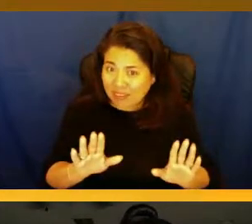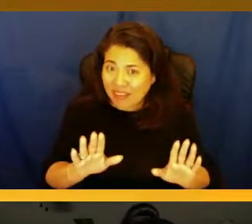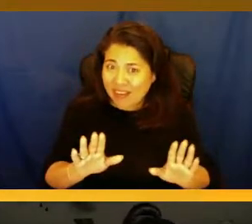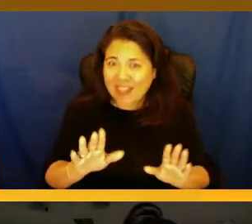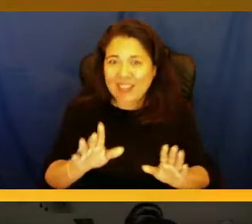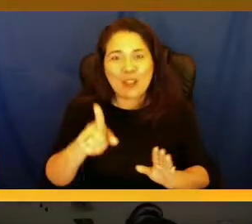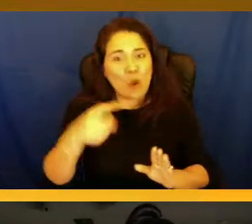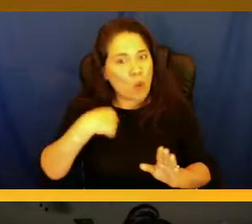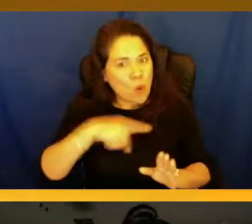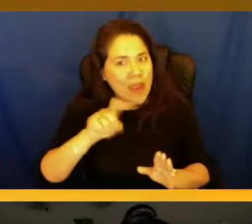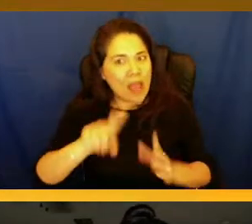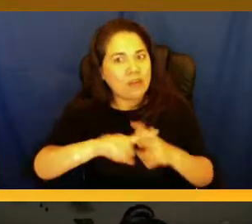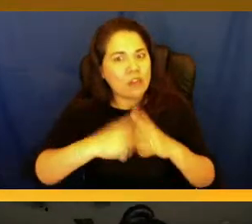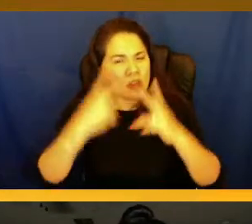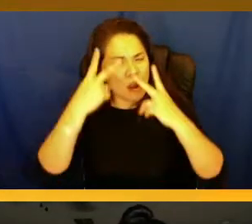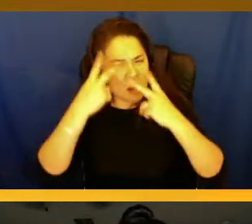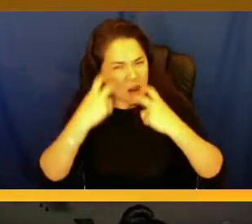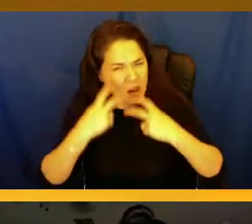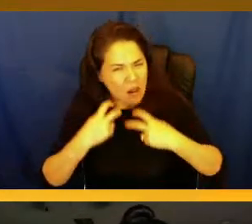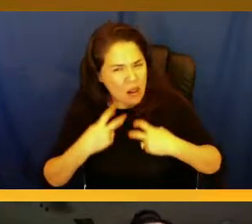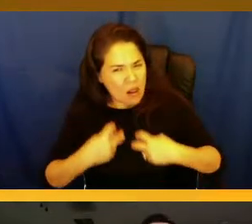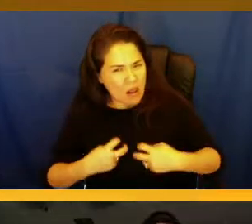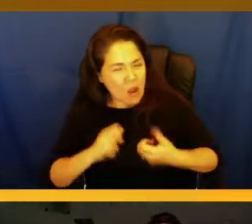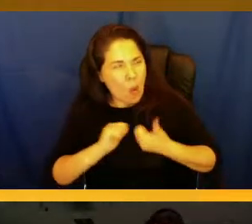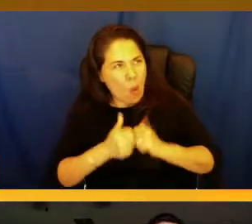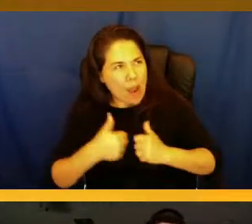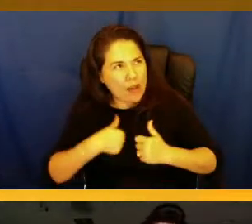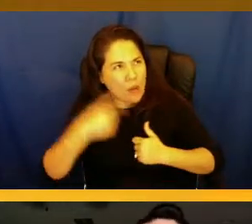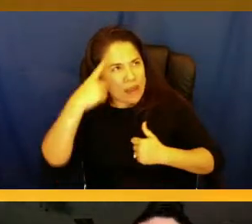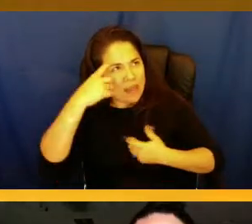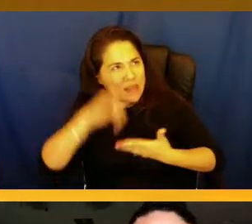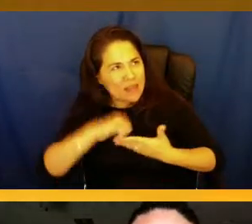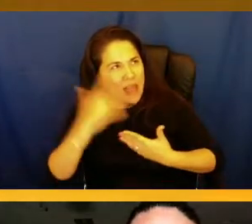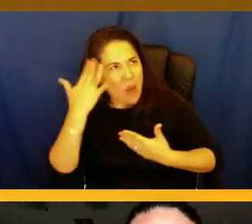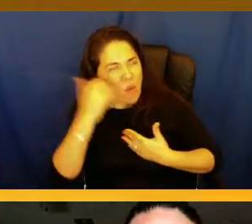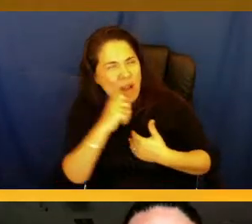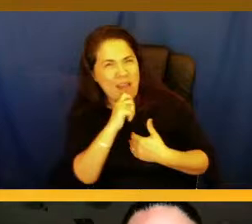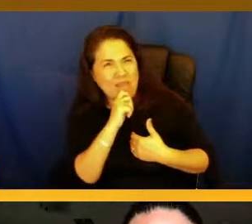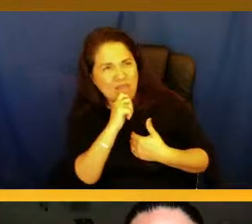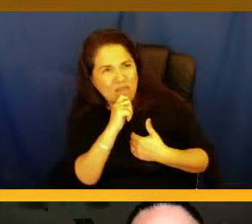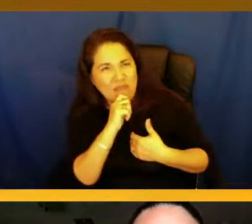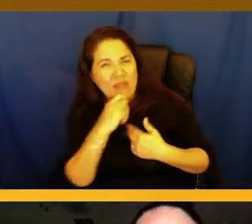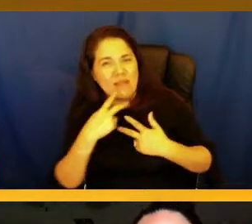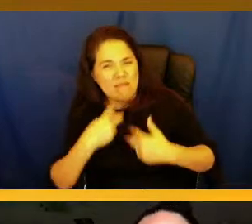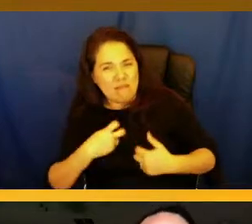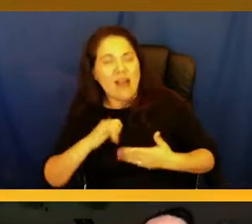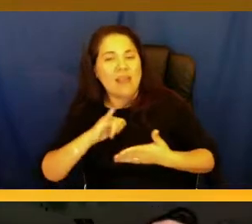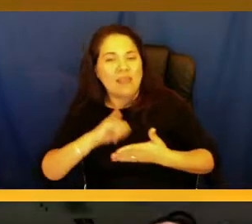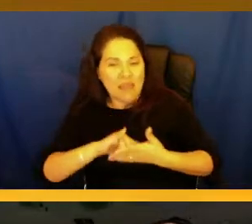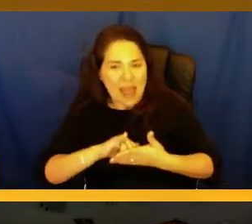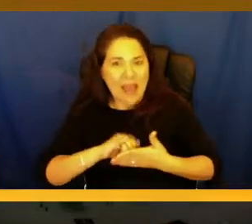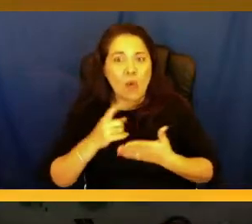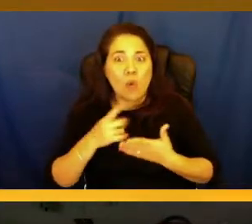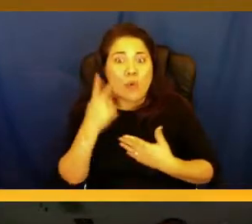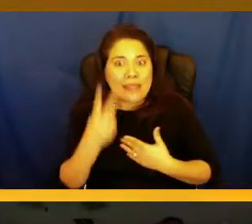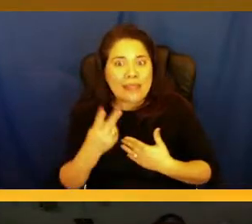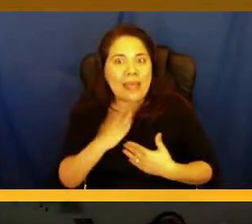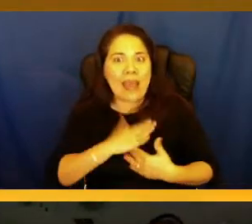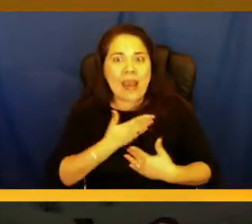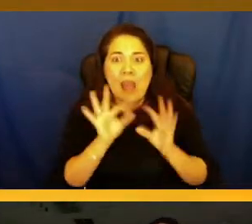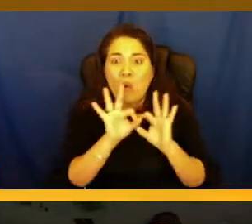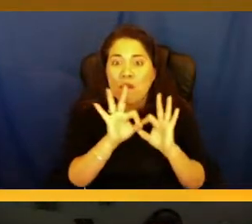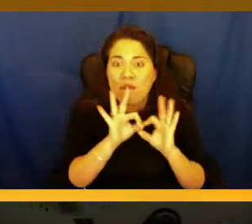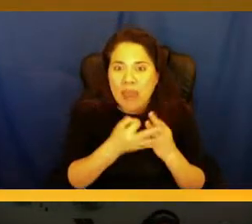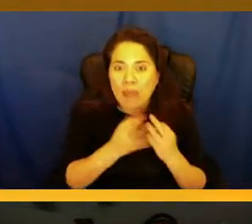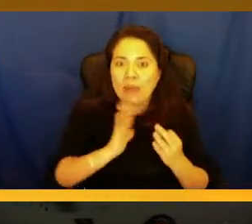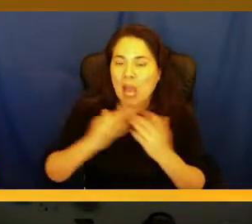start addressing some of the internal things that go on within our families and our own